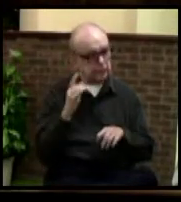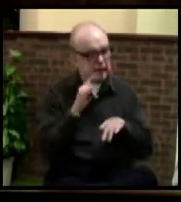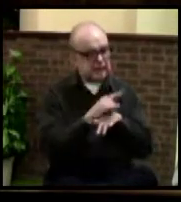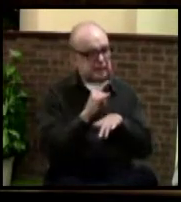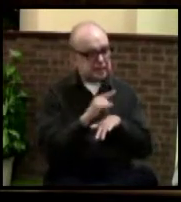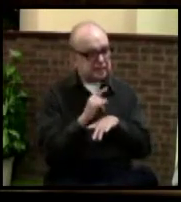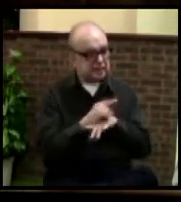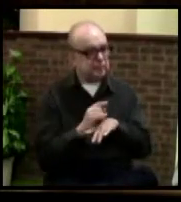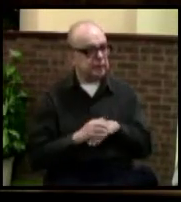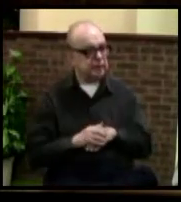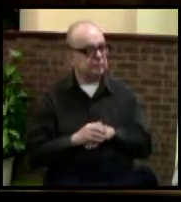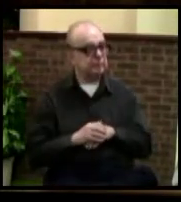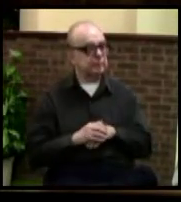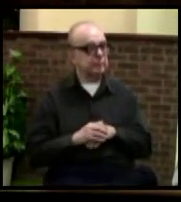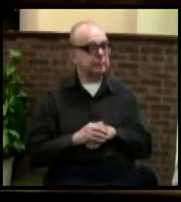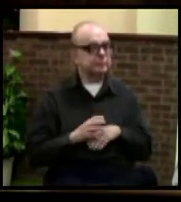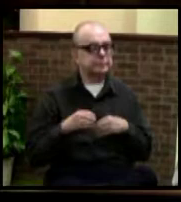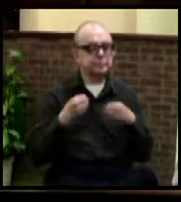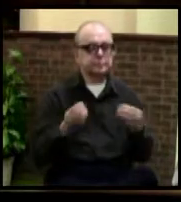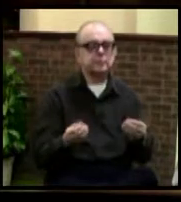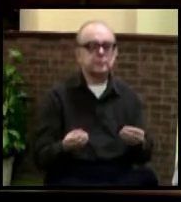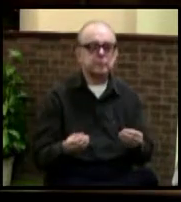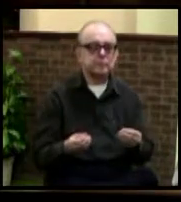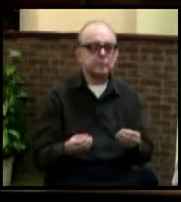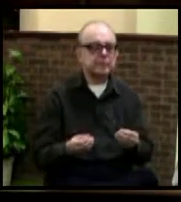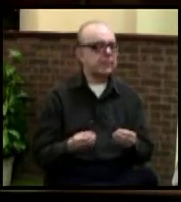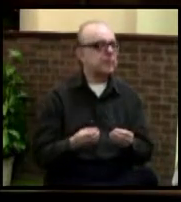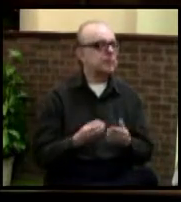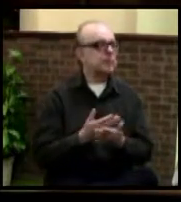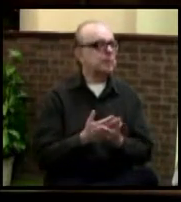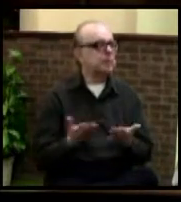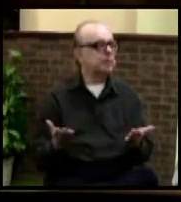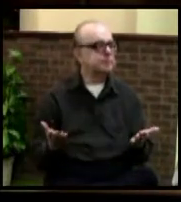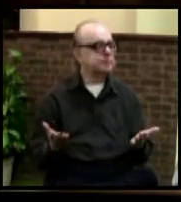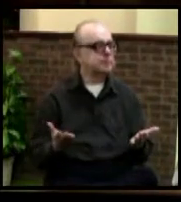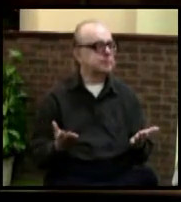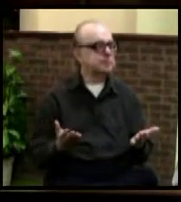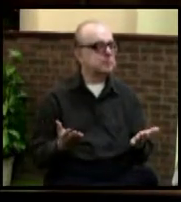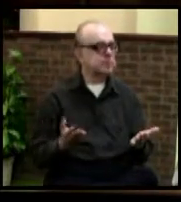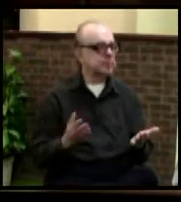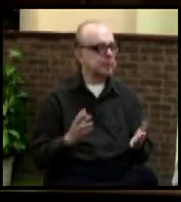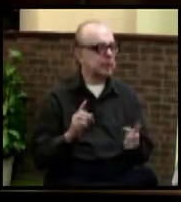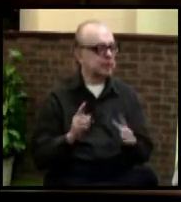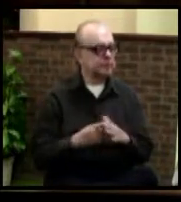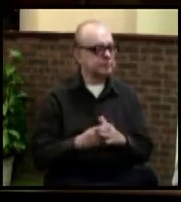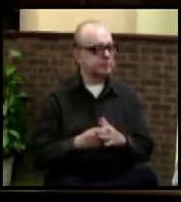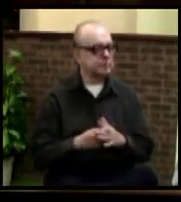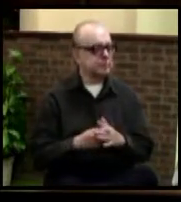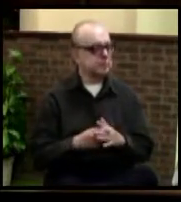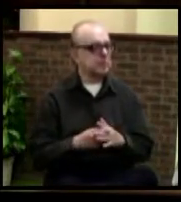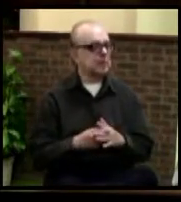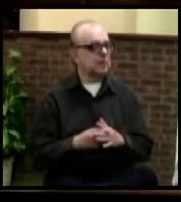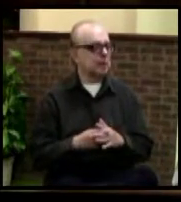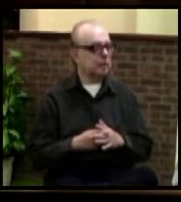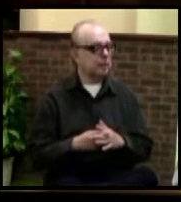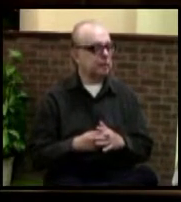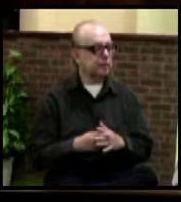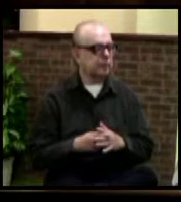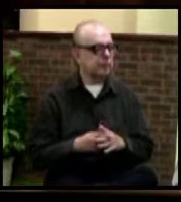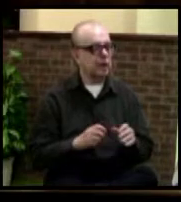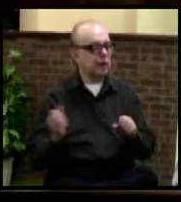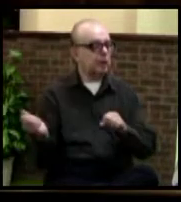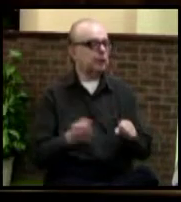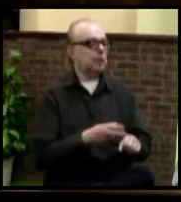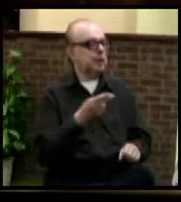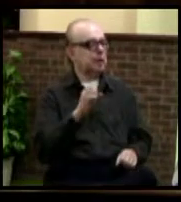pick you off. Amen. And we want to give you some ammunition to take and start swinging a hoe at that